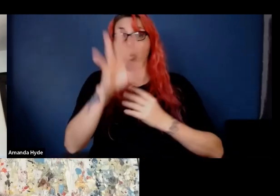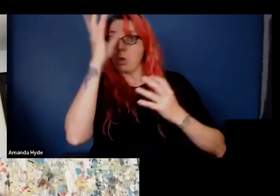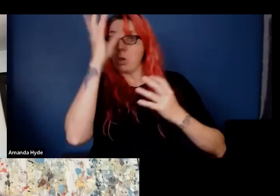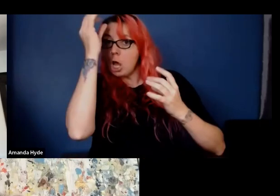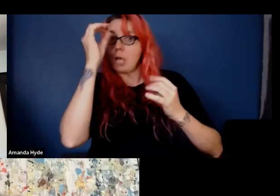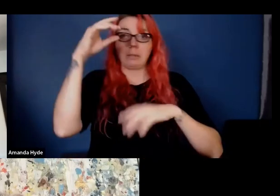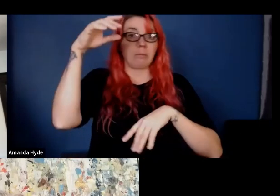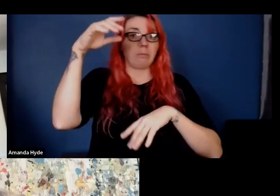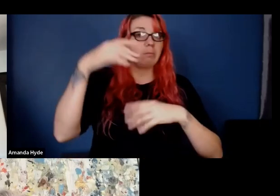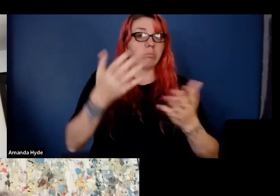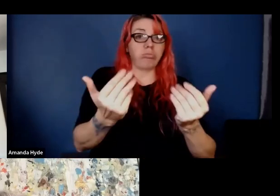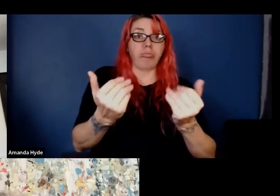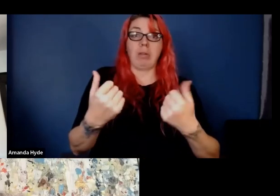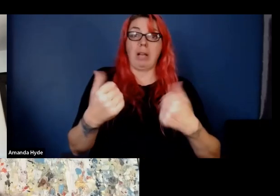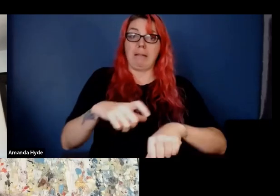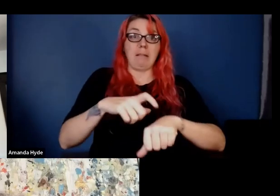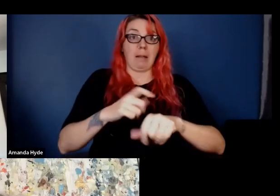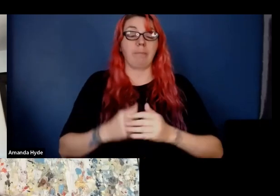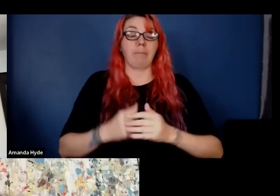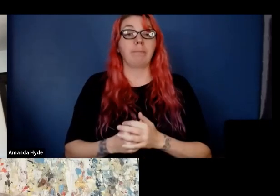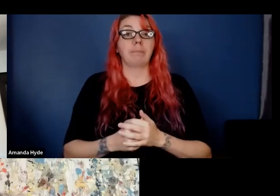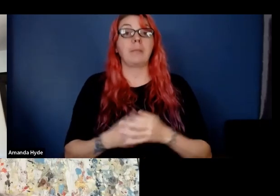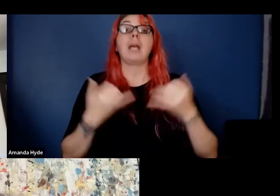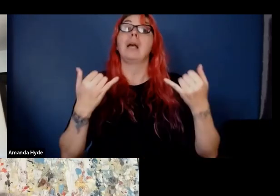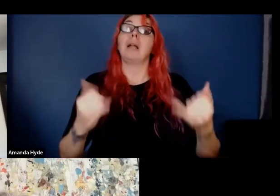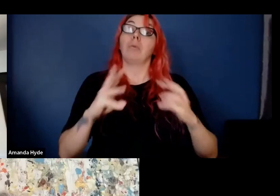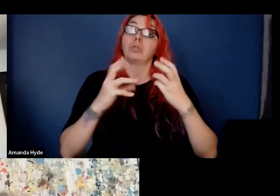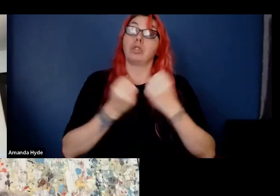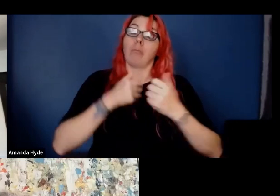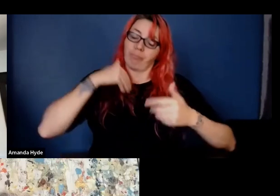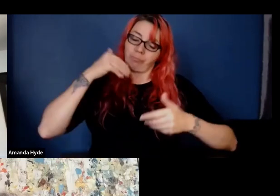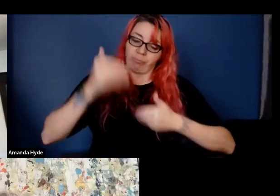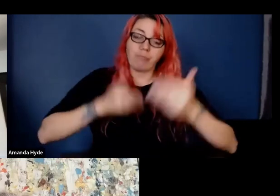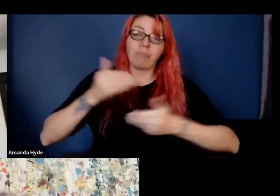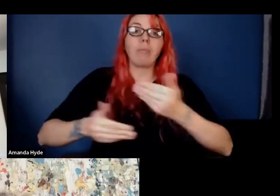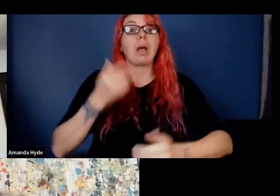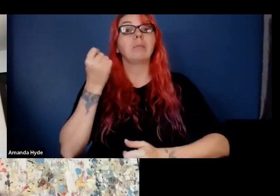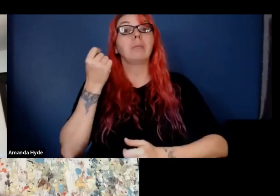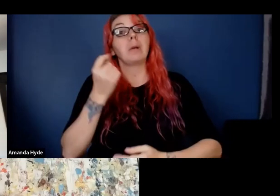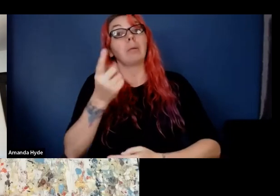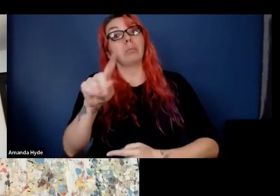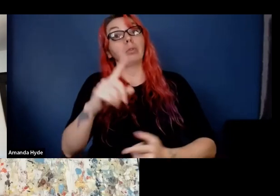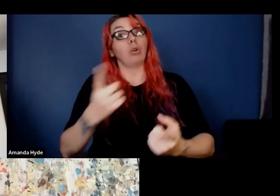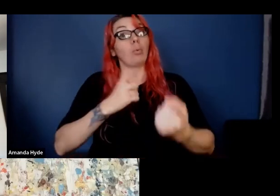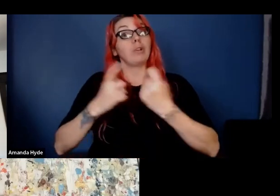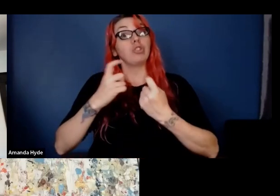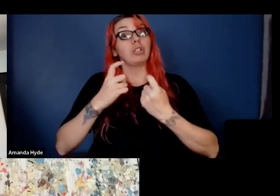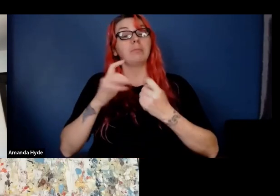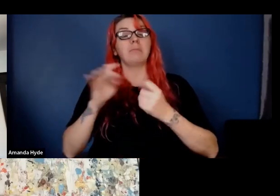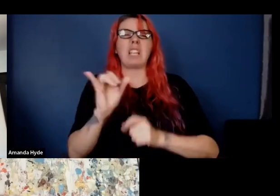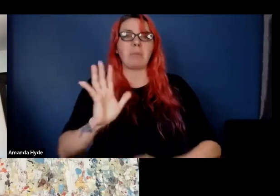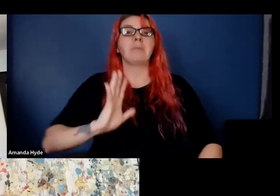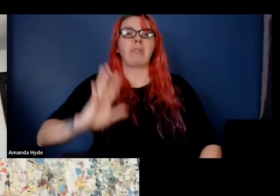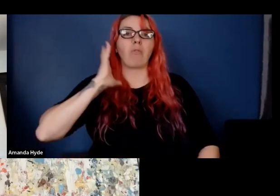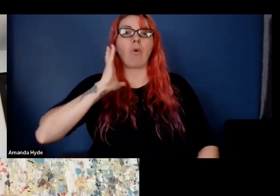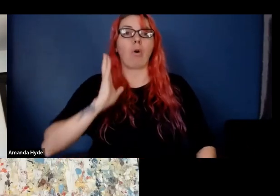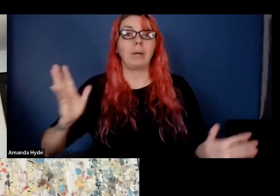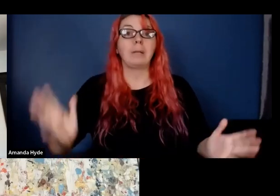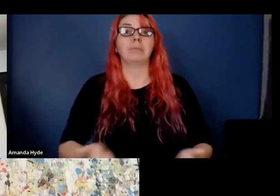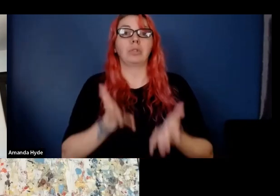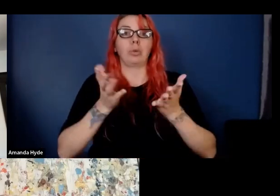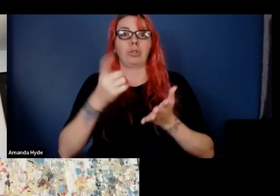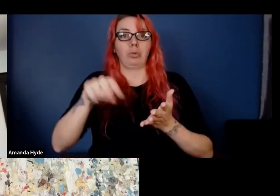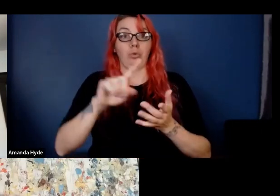if participants have a question about anything they see in the presentation today, we are encouraging you to use the raise